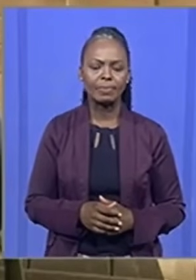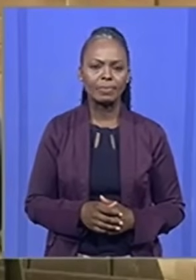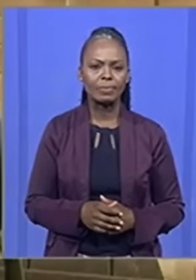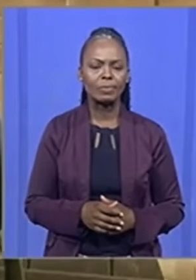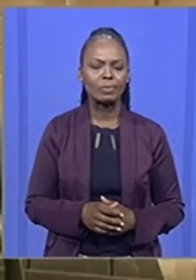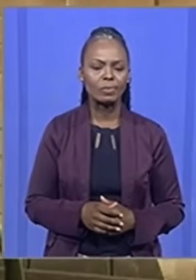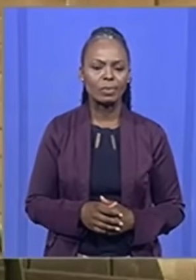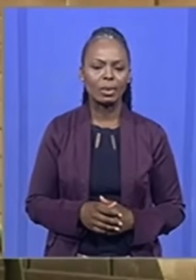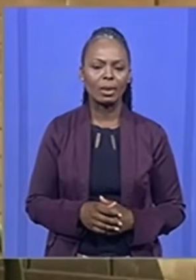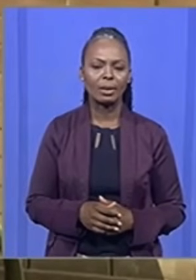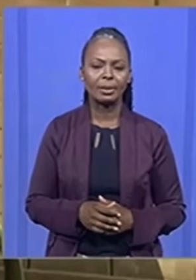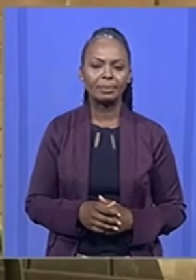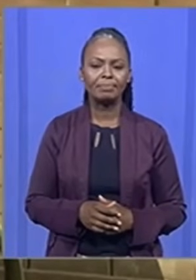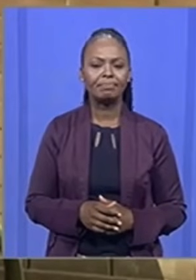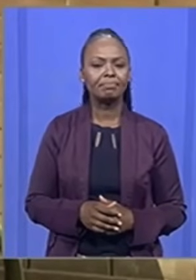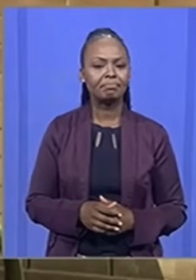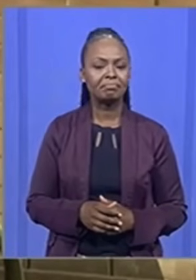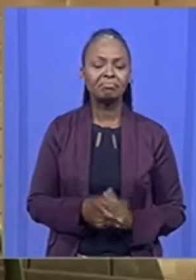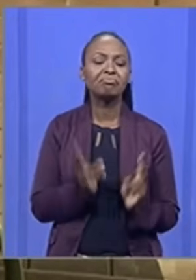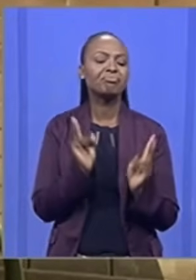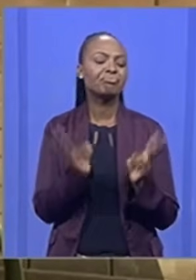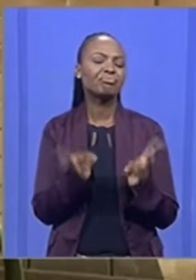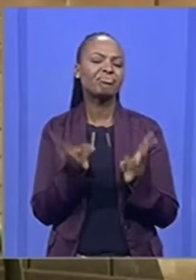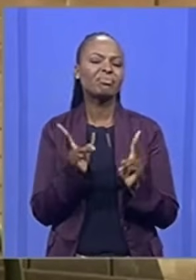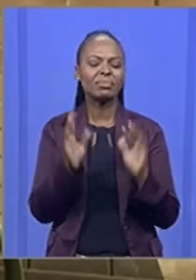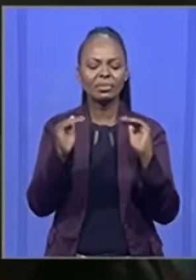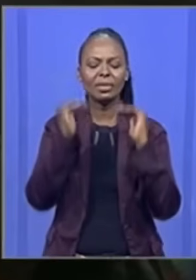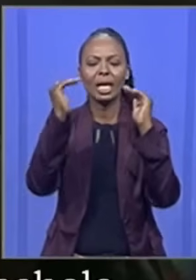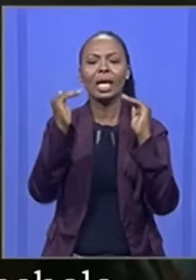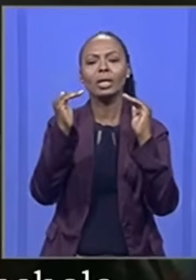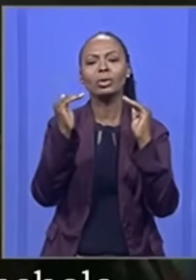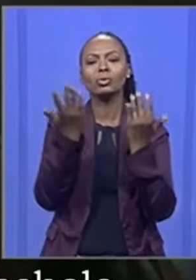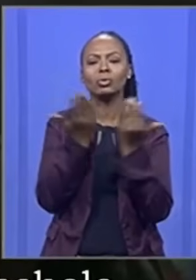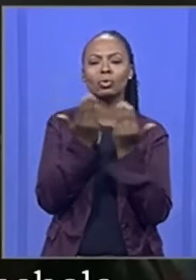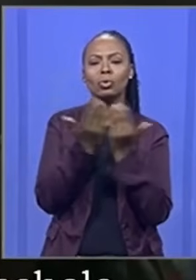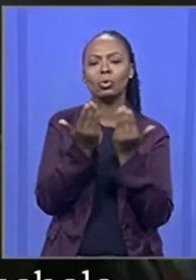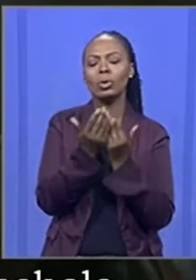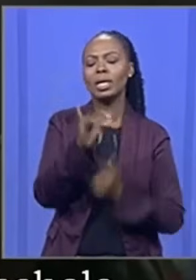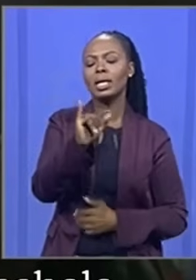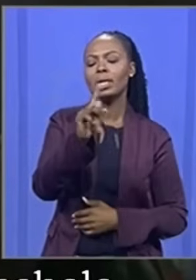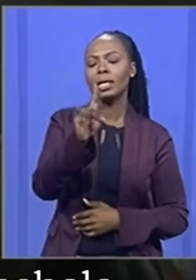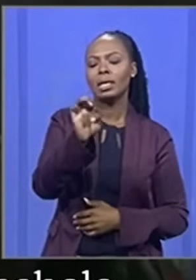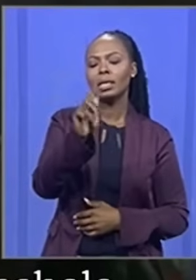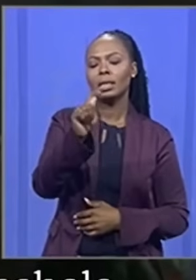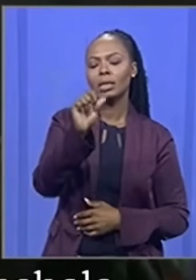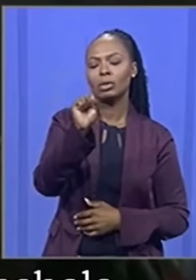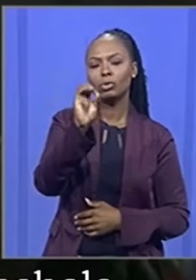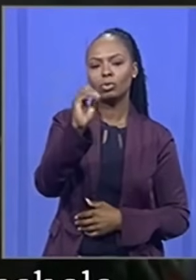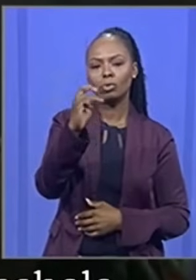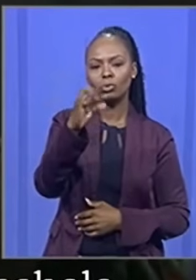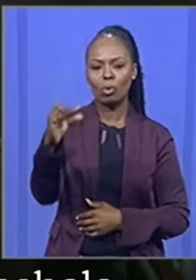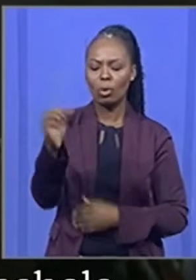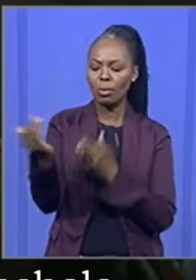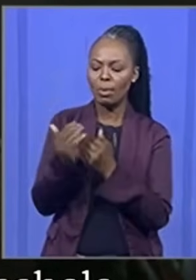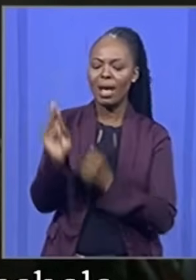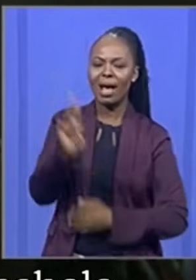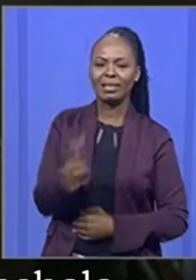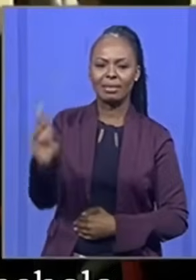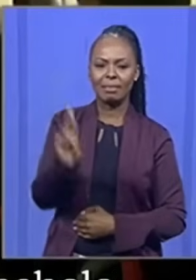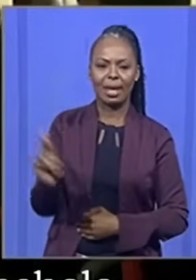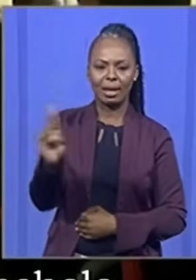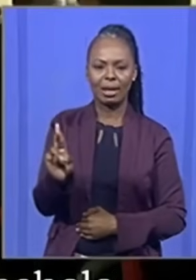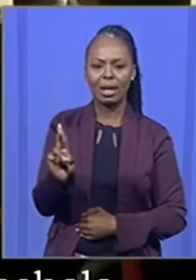E ne le letsatsi la thuto fela jaaka gale mo sekolong se segolo sa iketletso mo Lethabong gaufi le Rustenburg. Gareng ga barutwana ba matric ba ba